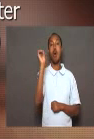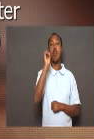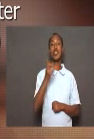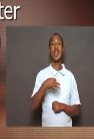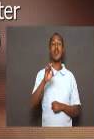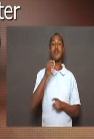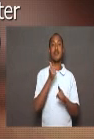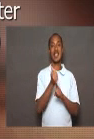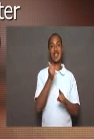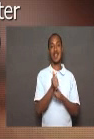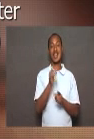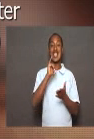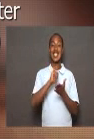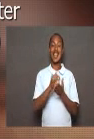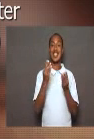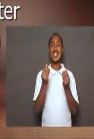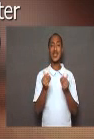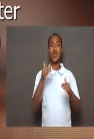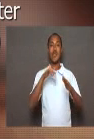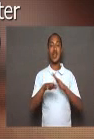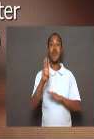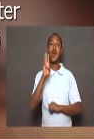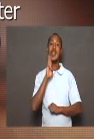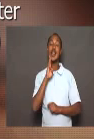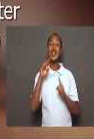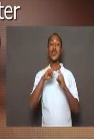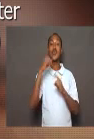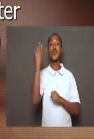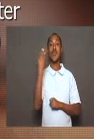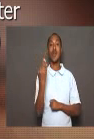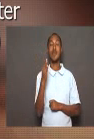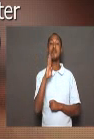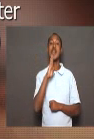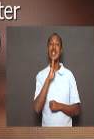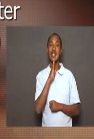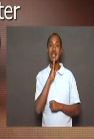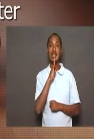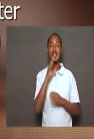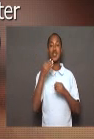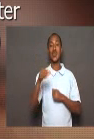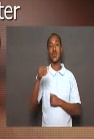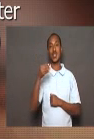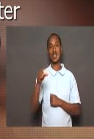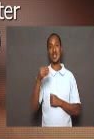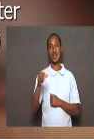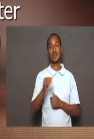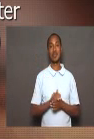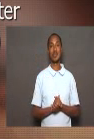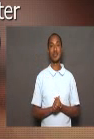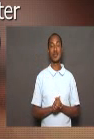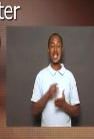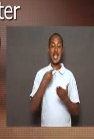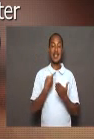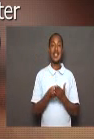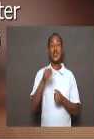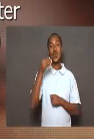of metal that dissolve in water to form basic solutions.